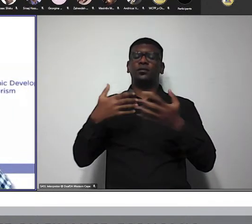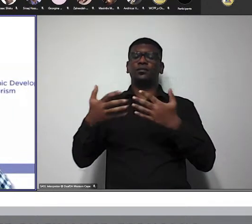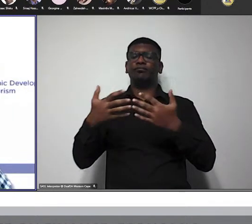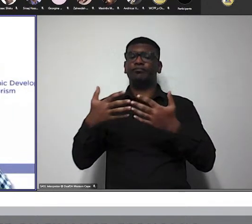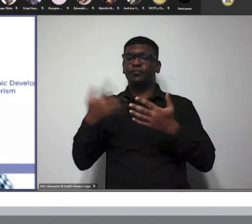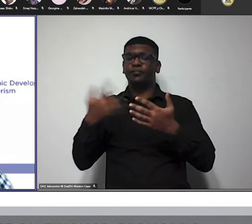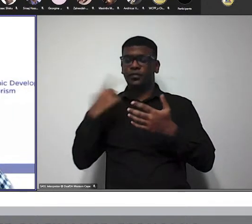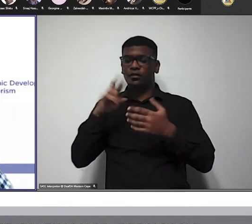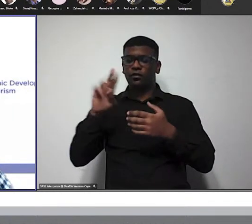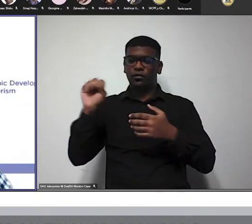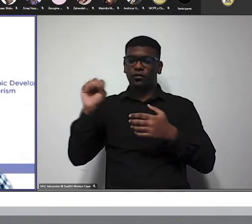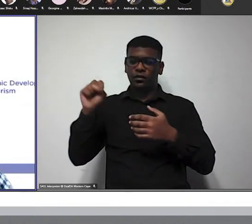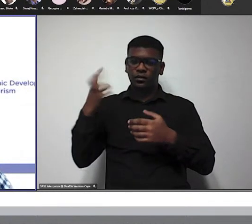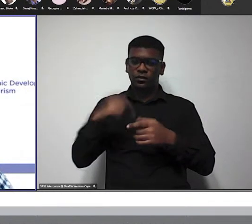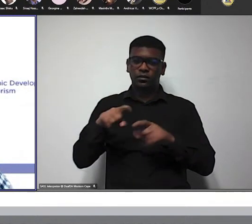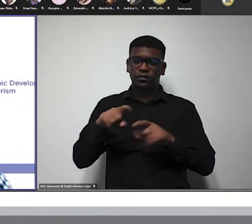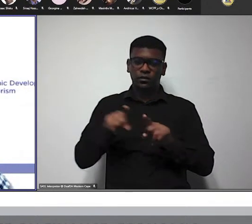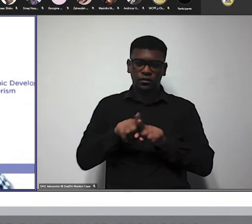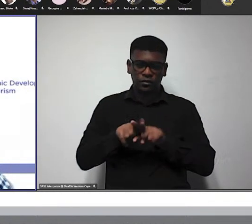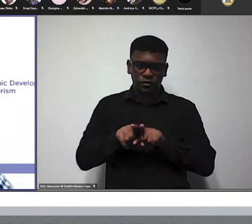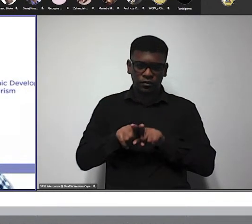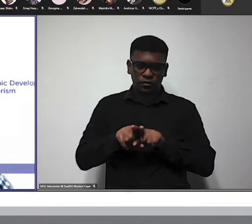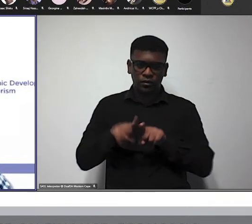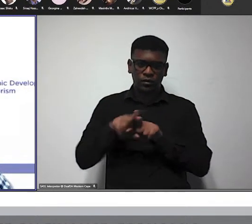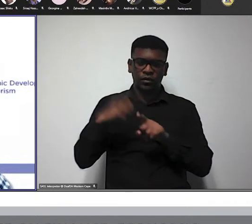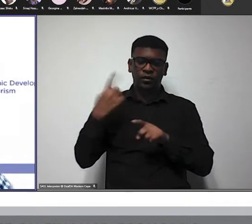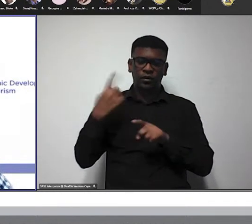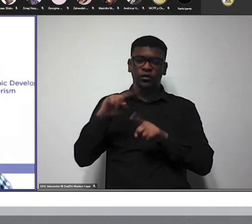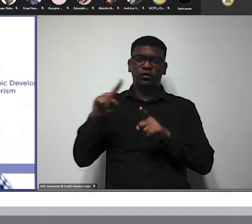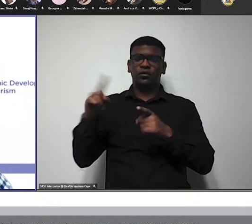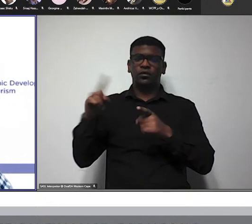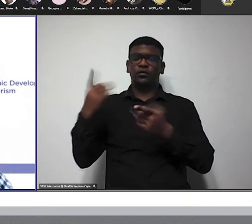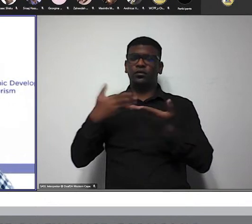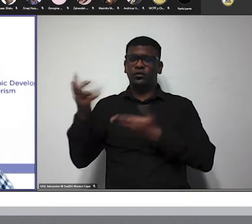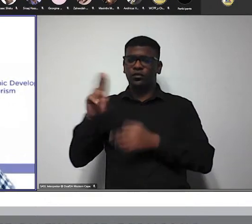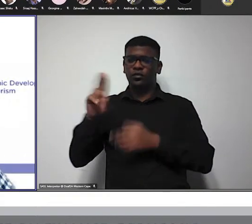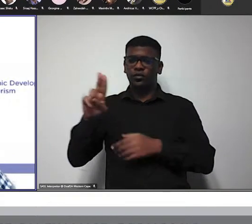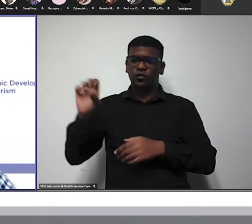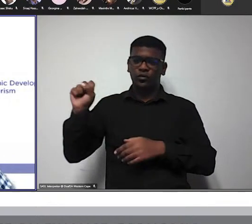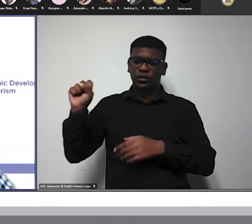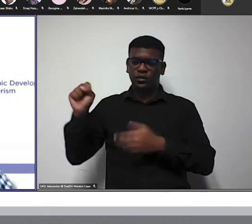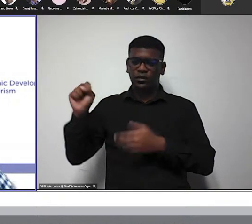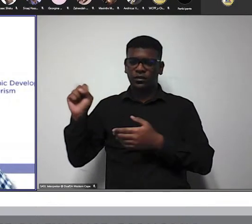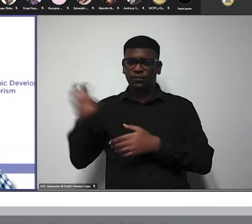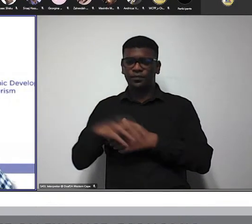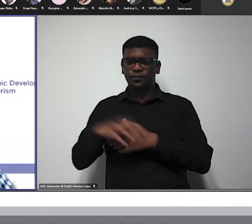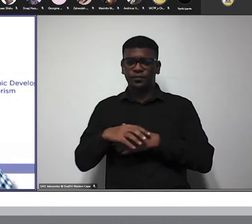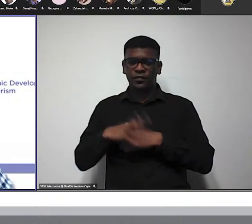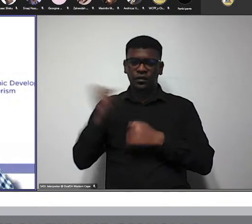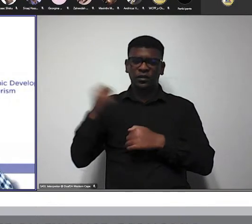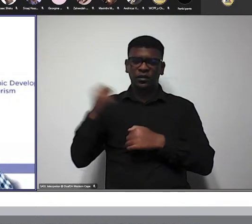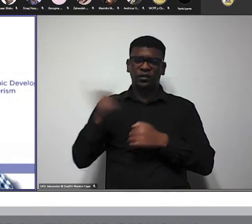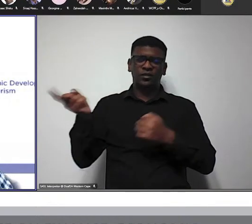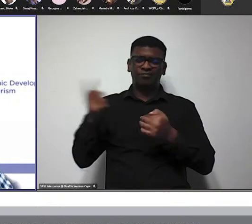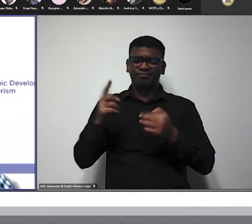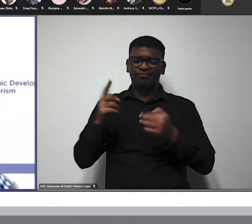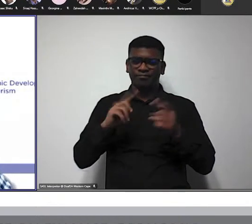in terms of the member selector with regards to the lobbying and the US trip, so that's quite critical in terms of